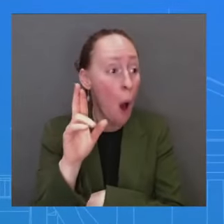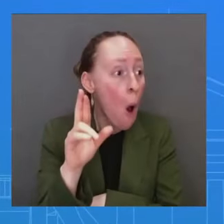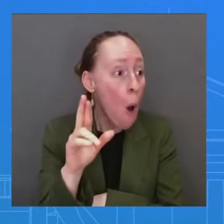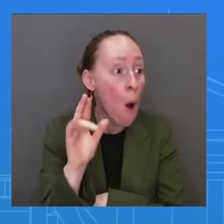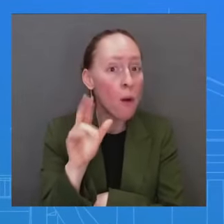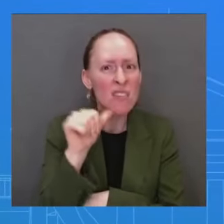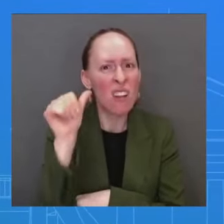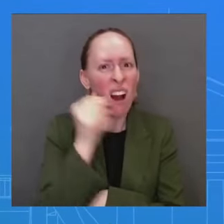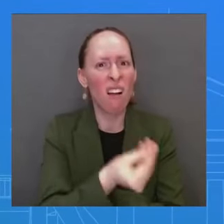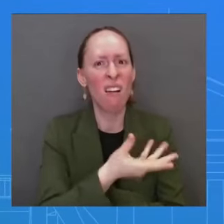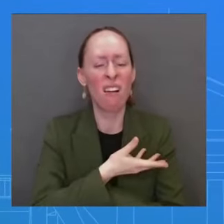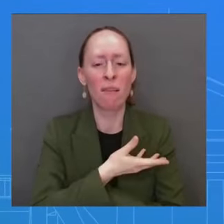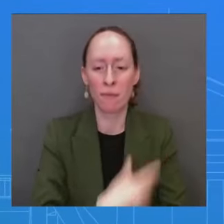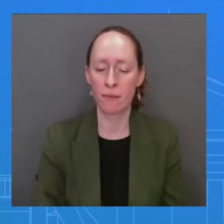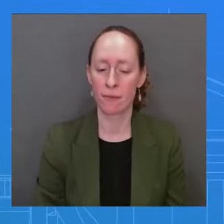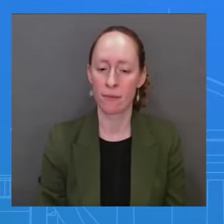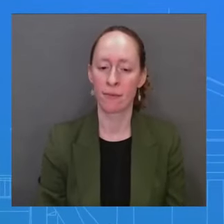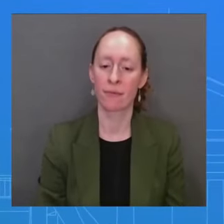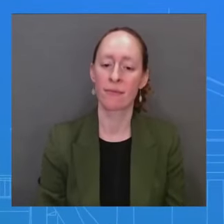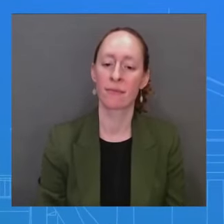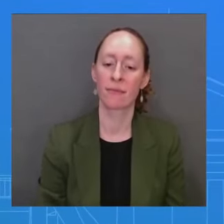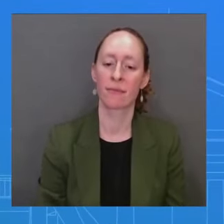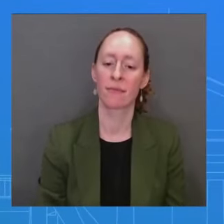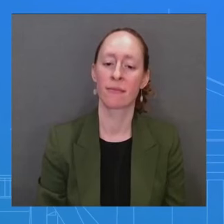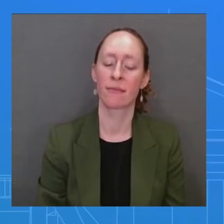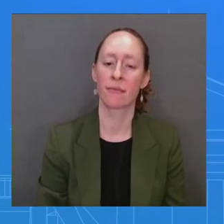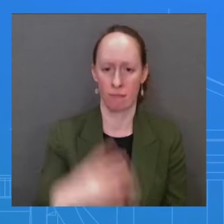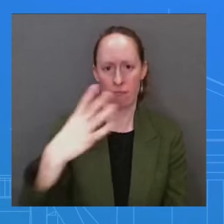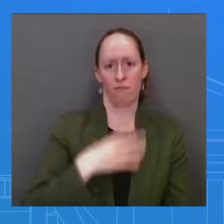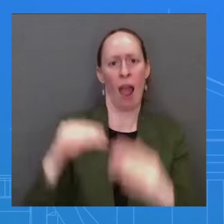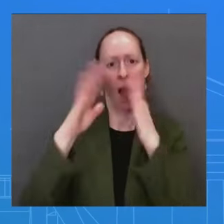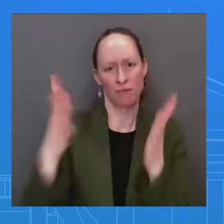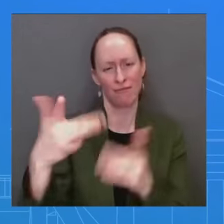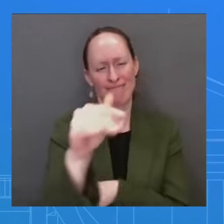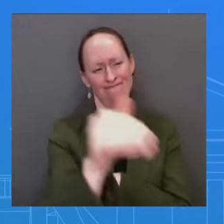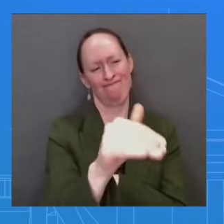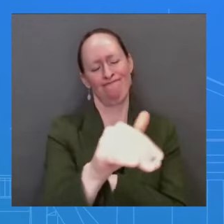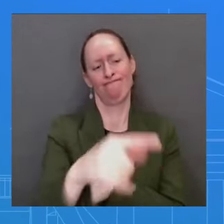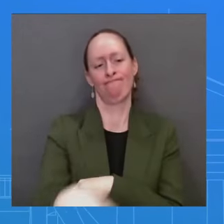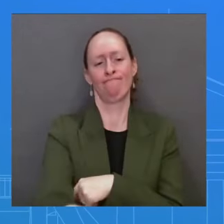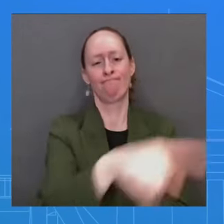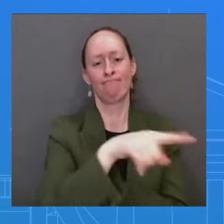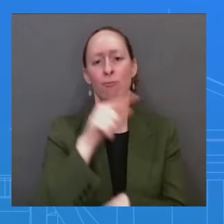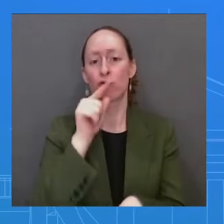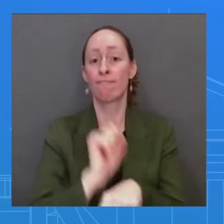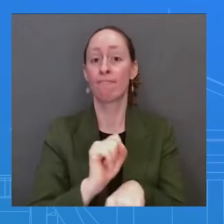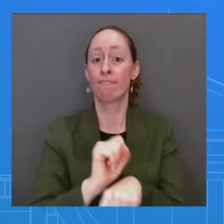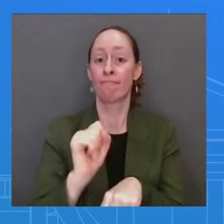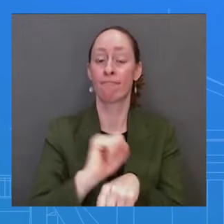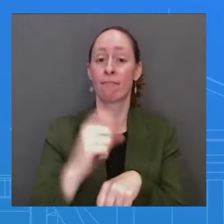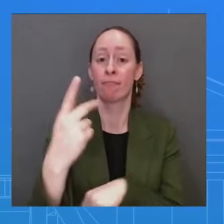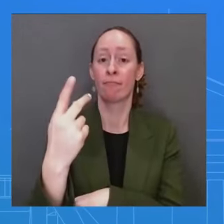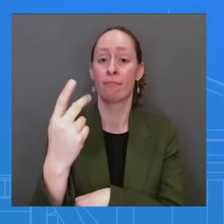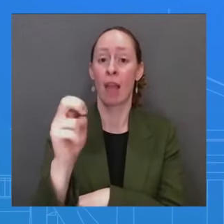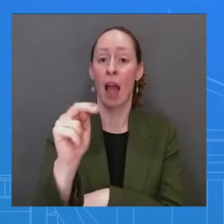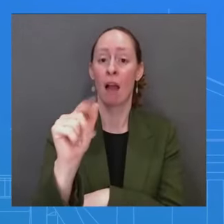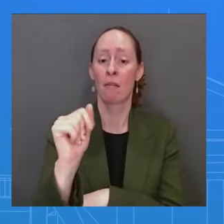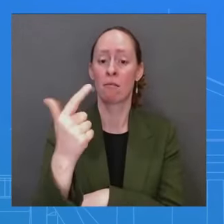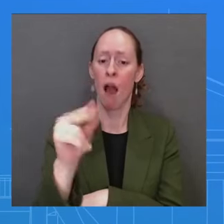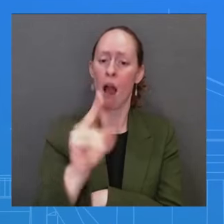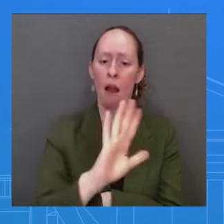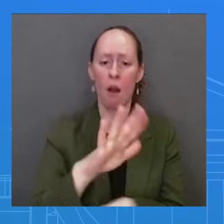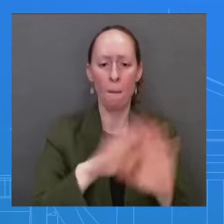instructed the Pentagon to release the information to the public after learning there was no disclosure plan in place. So what does that say about